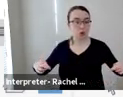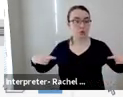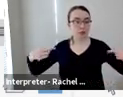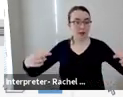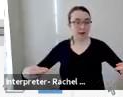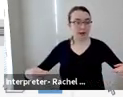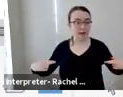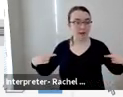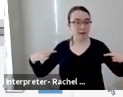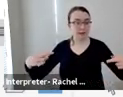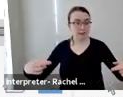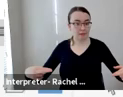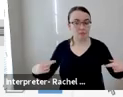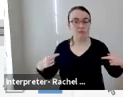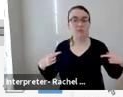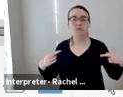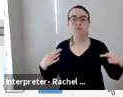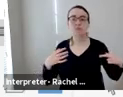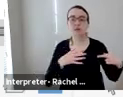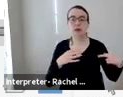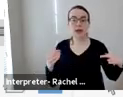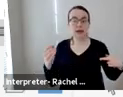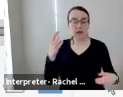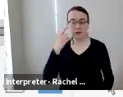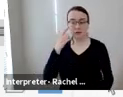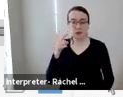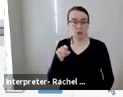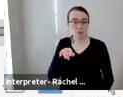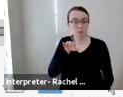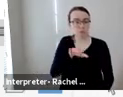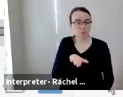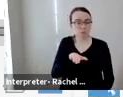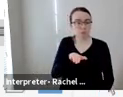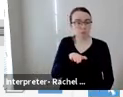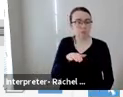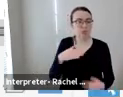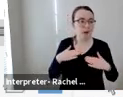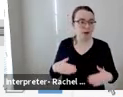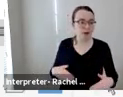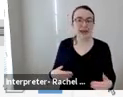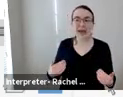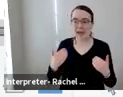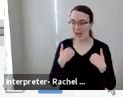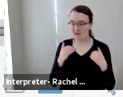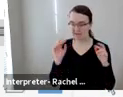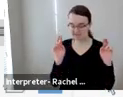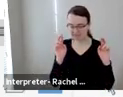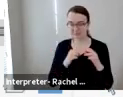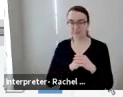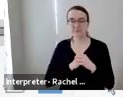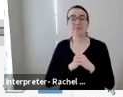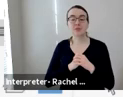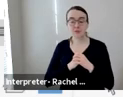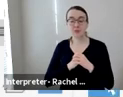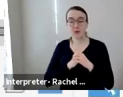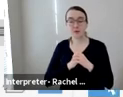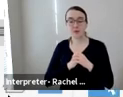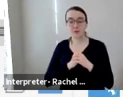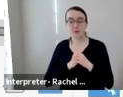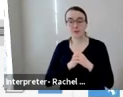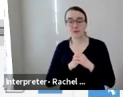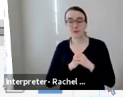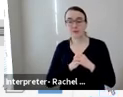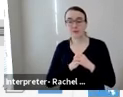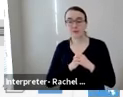going for my body of this thing. Okay. So I'll give myself a little bit